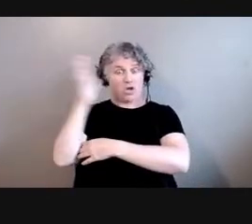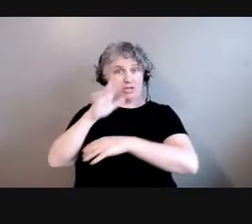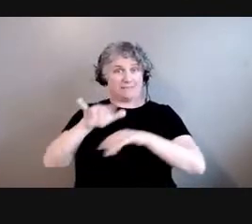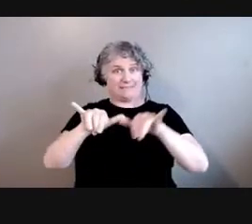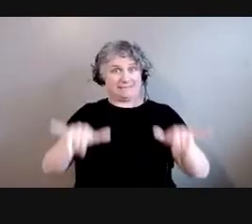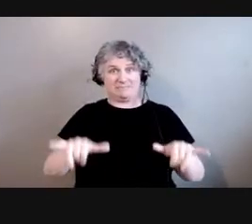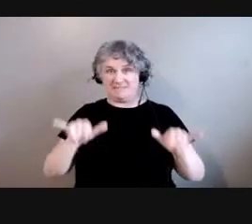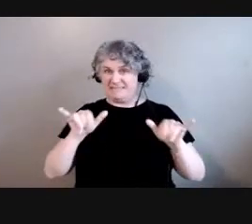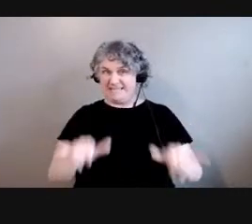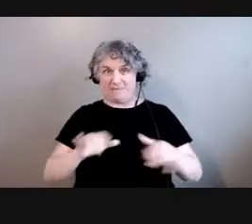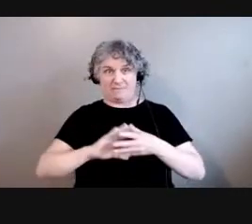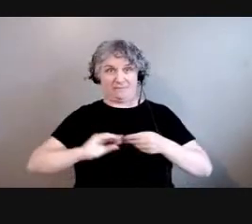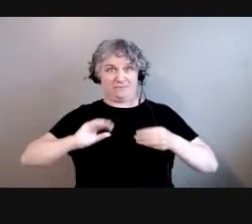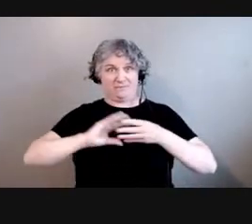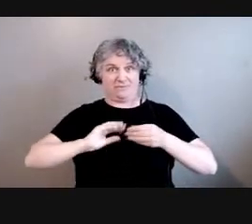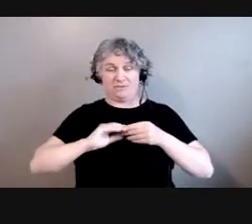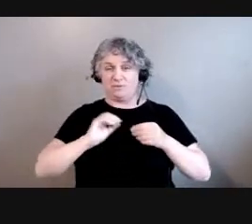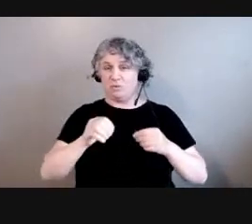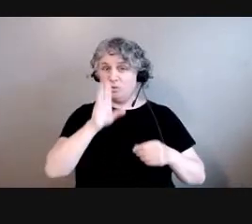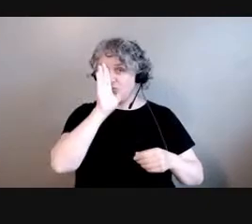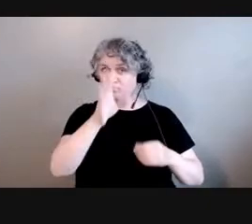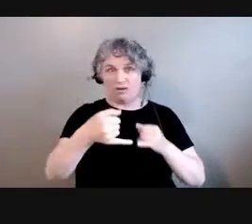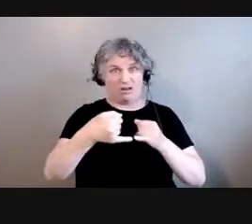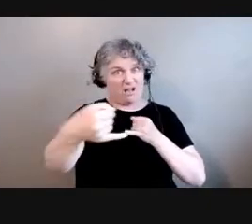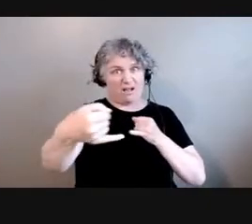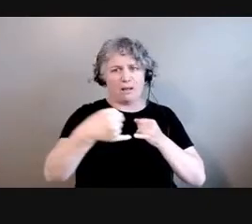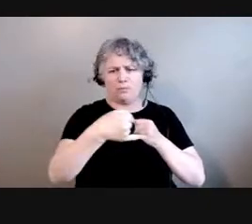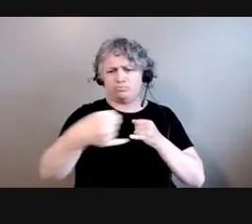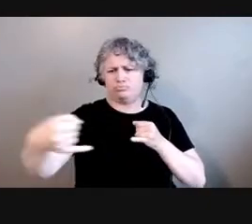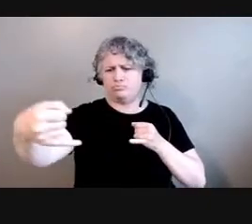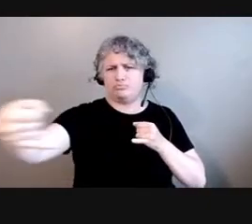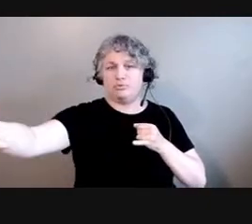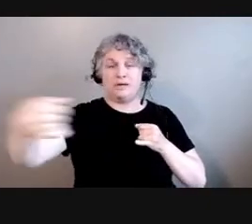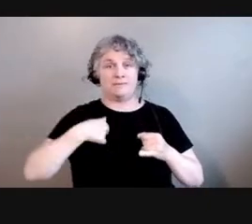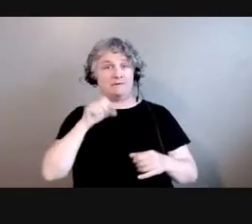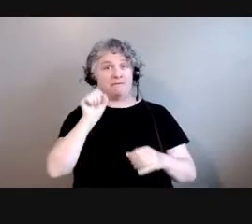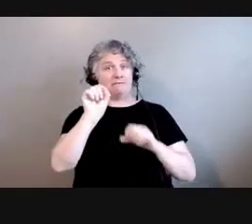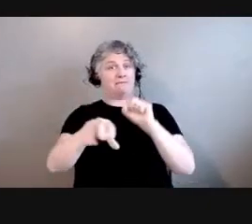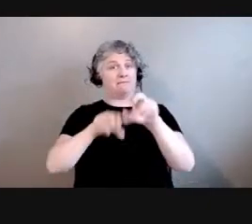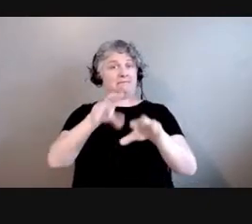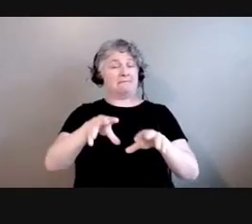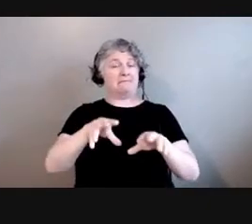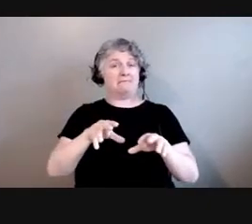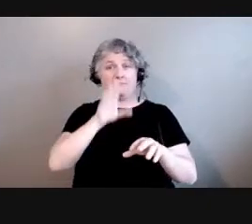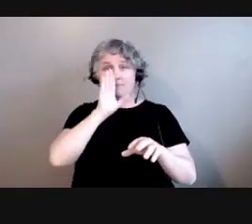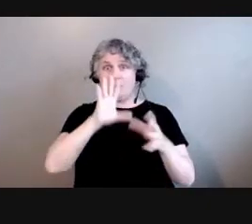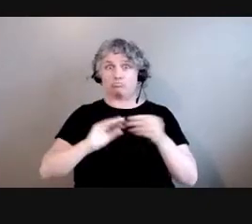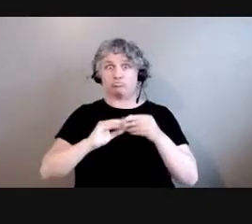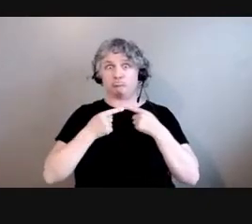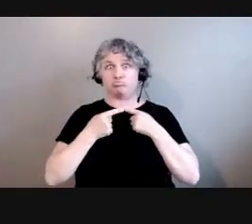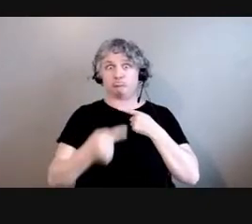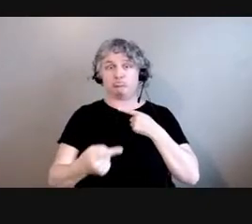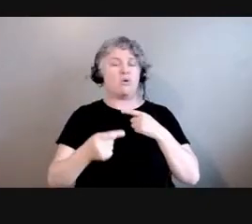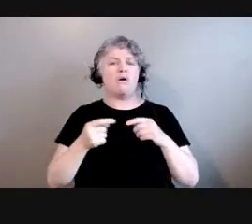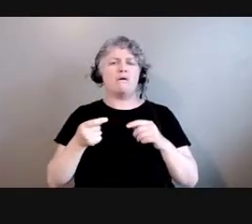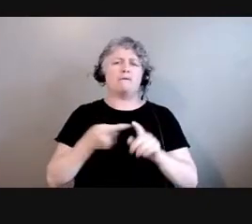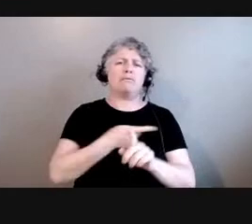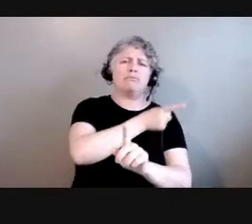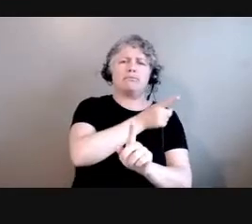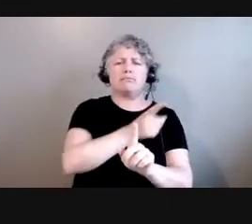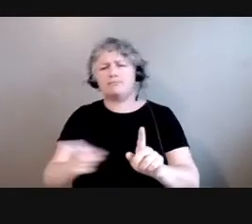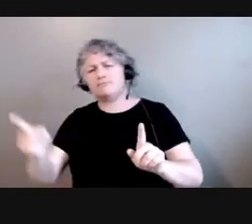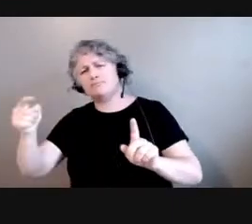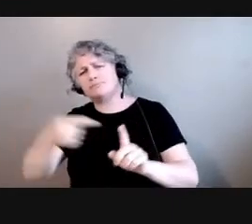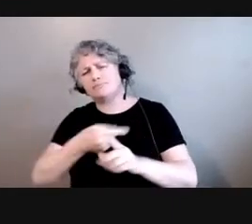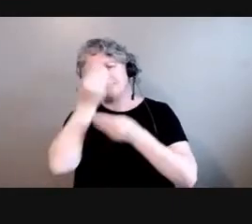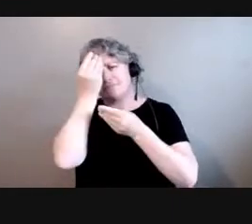And so this is going to be a talk where there are no straight lines. And I invite you to follow along with me as I take you